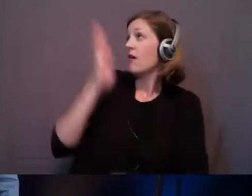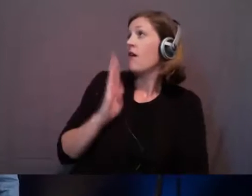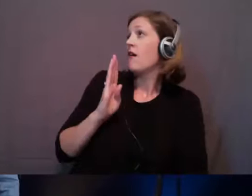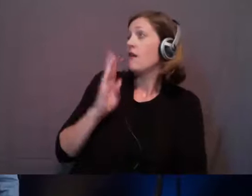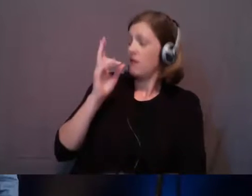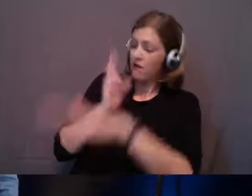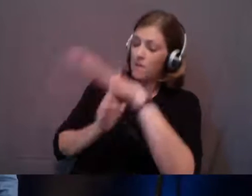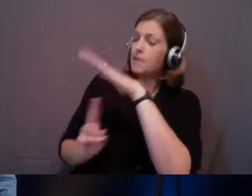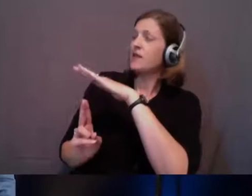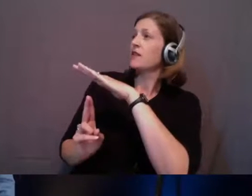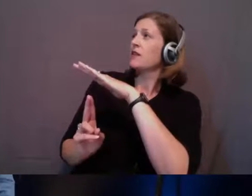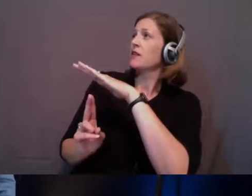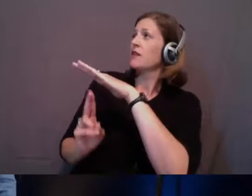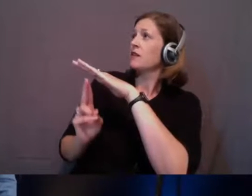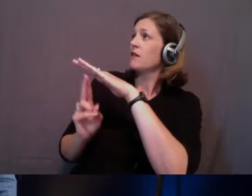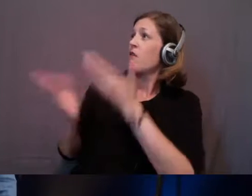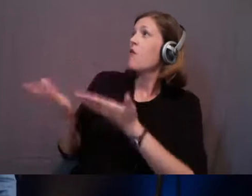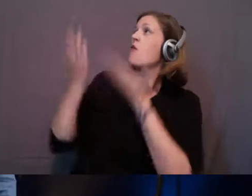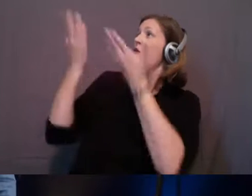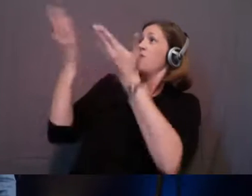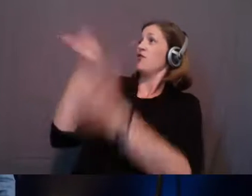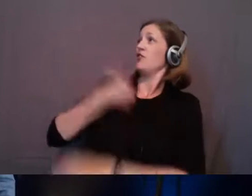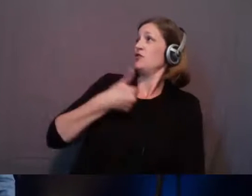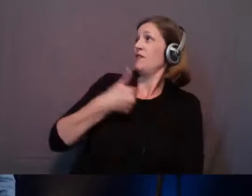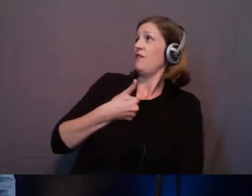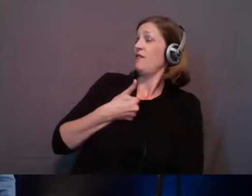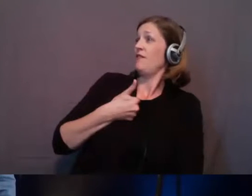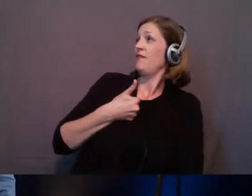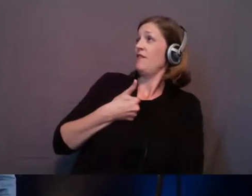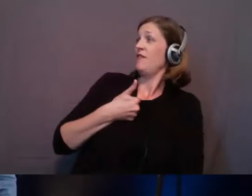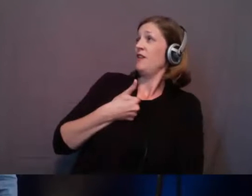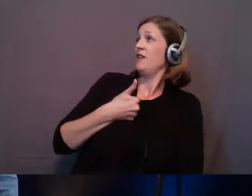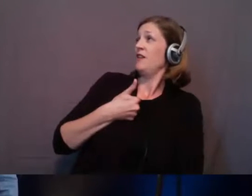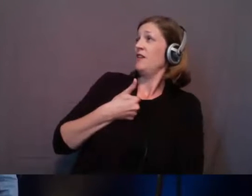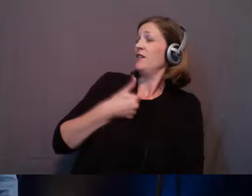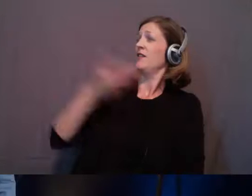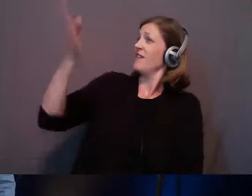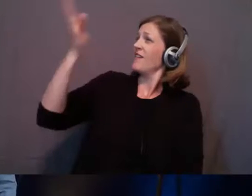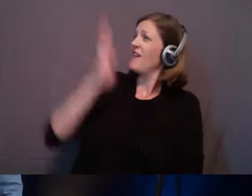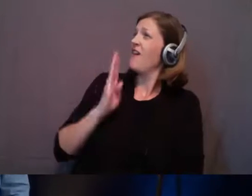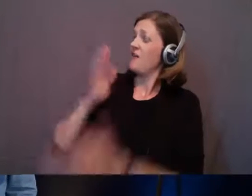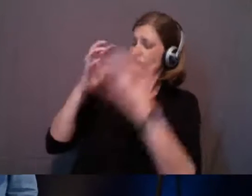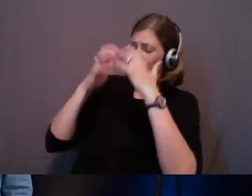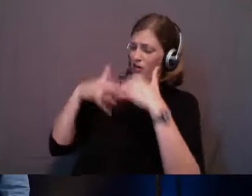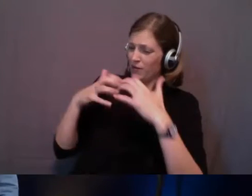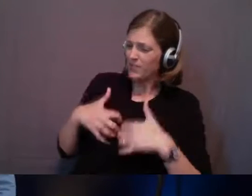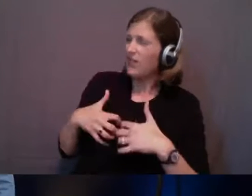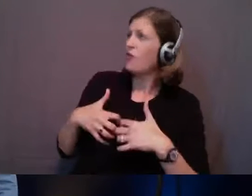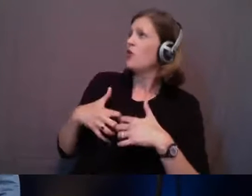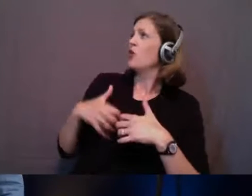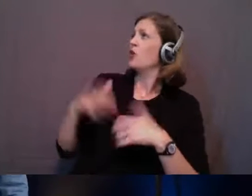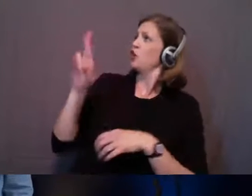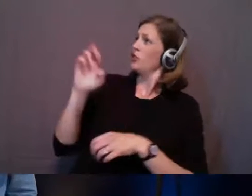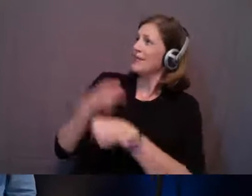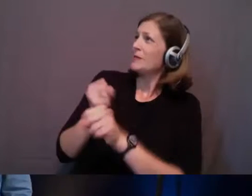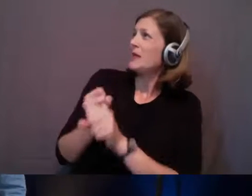humbly offer ourselves, saying, God, break us, remake us.